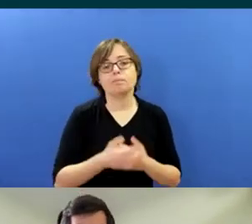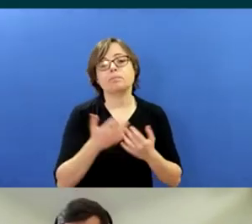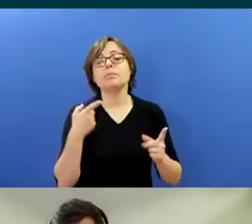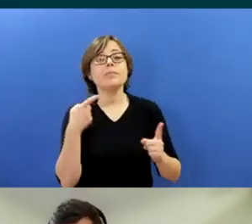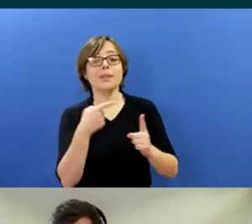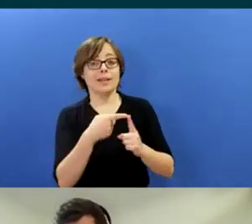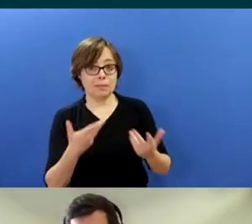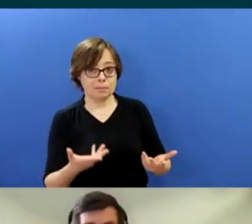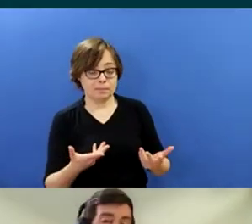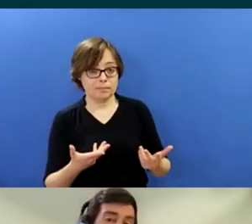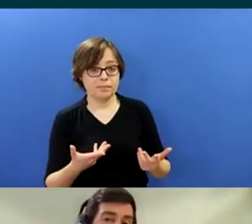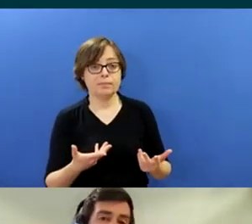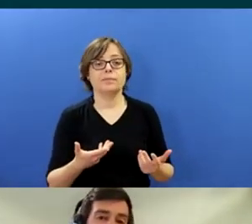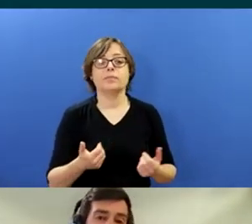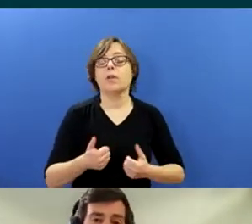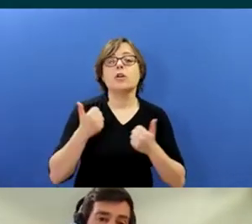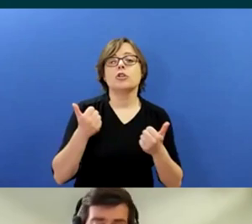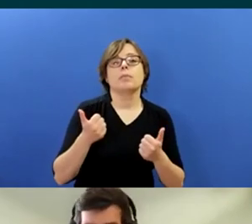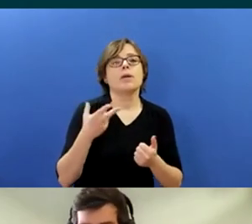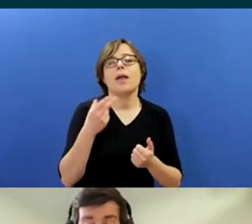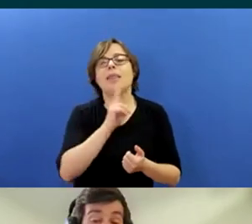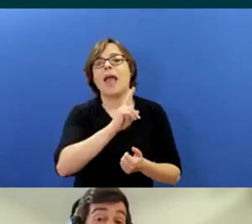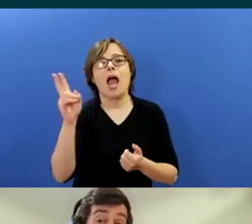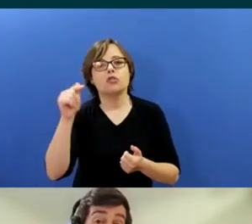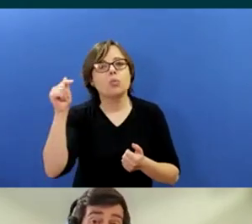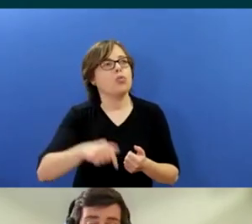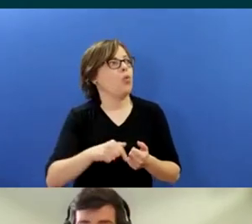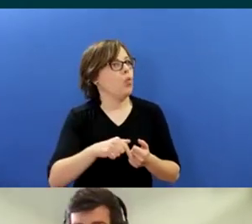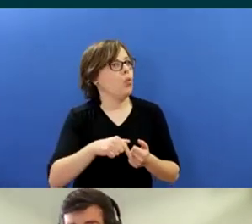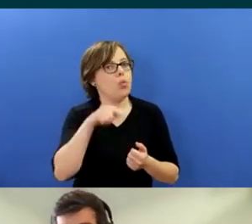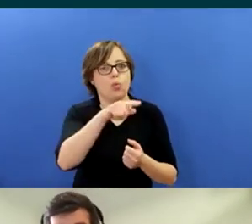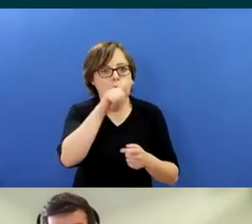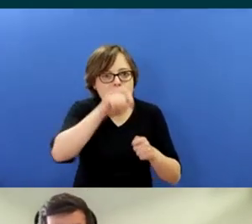and purchase such applications for online participation individually.